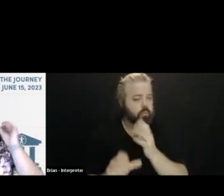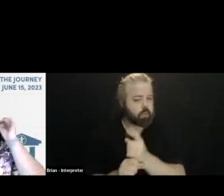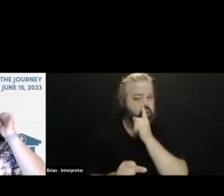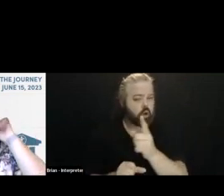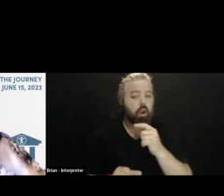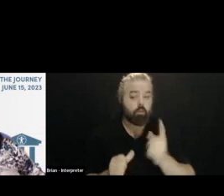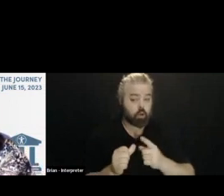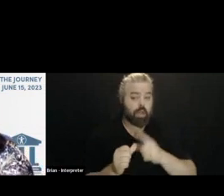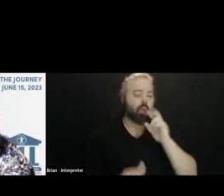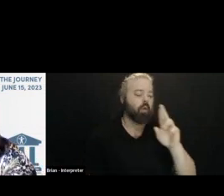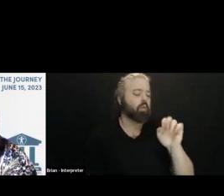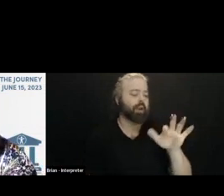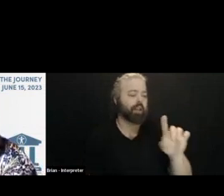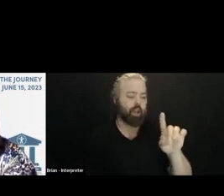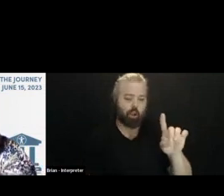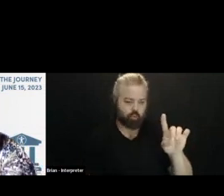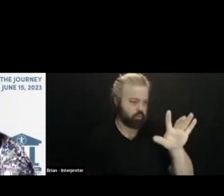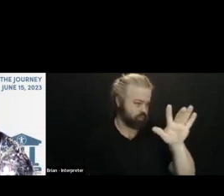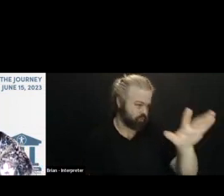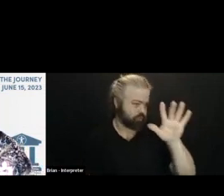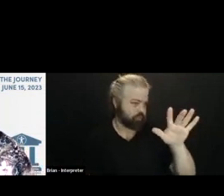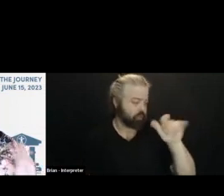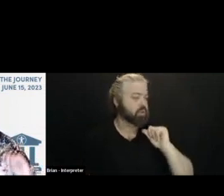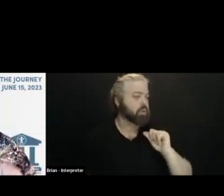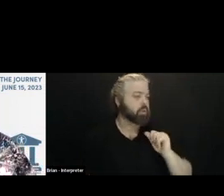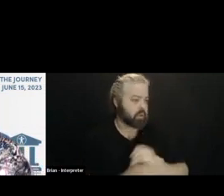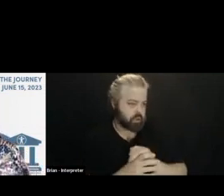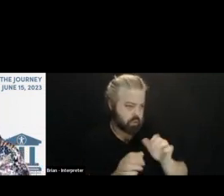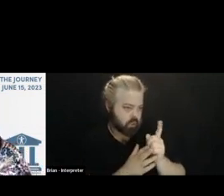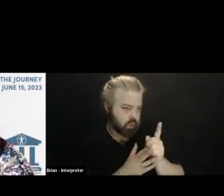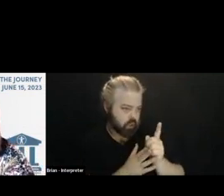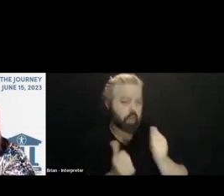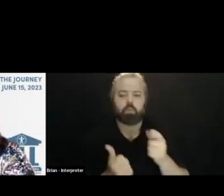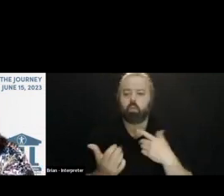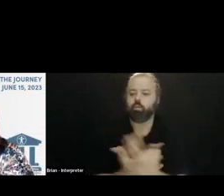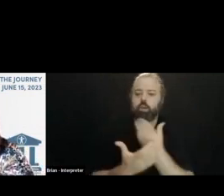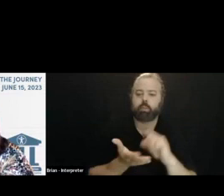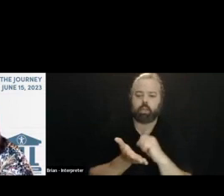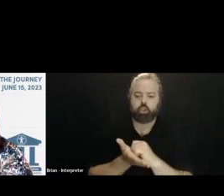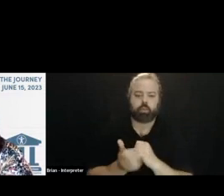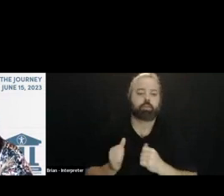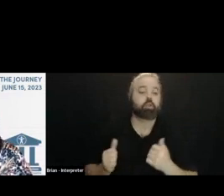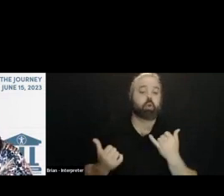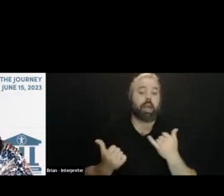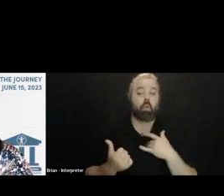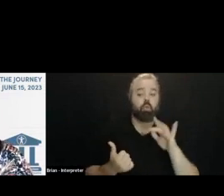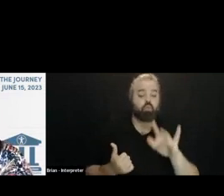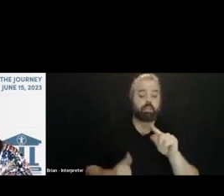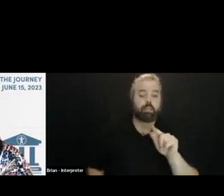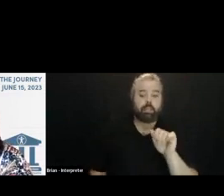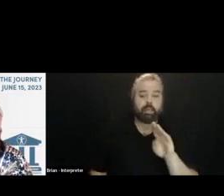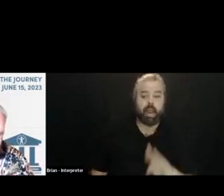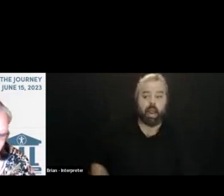have not touched on anything. So it's going to take a second to reload here. Okay, it's fresh page. I'm going to press the tab key on